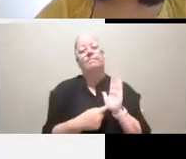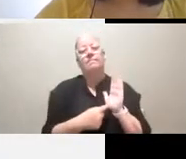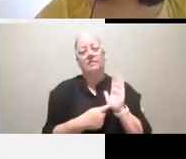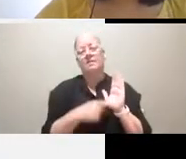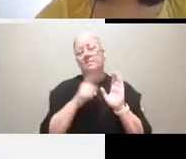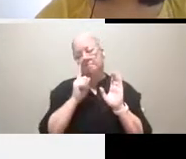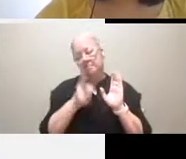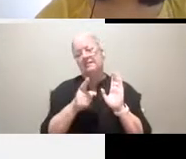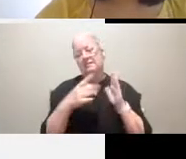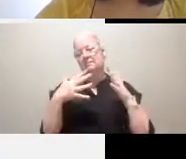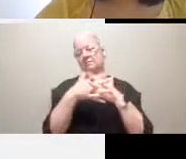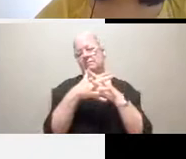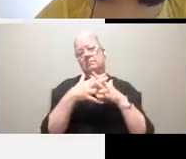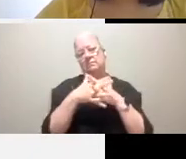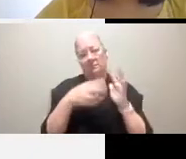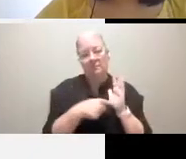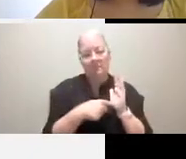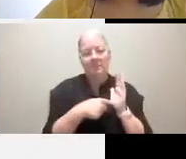the disability